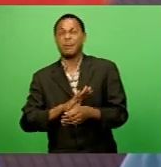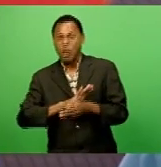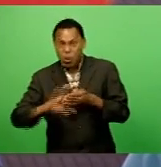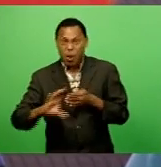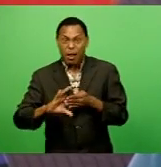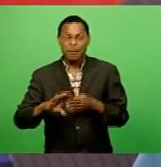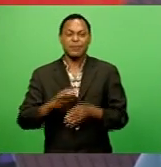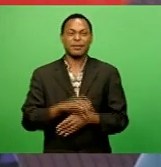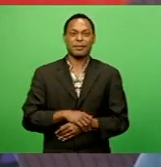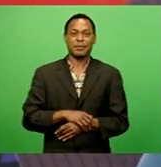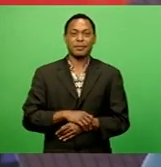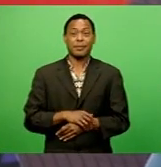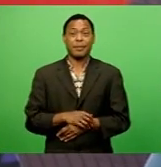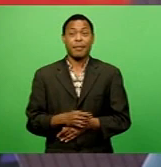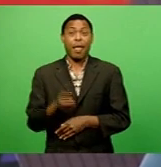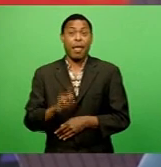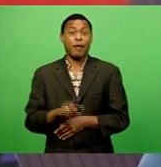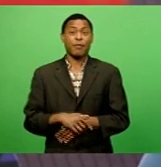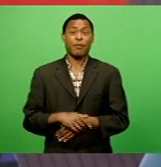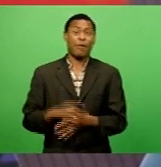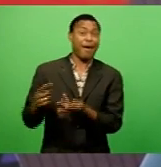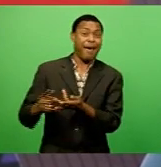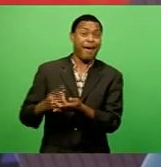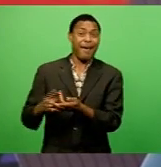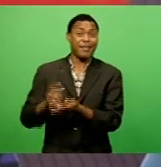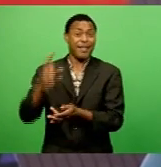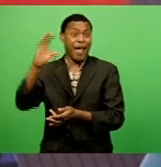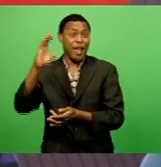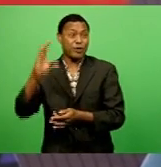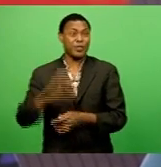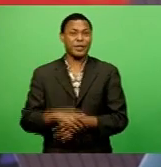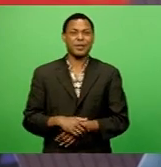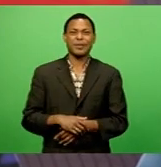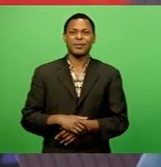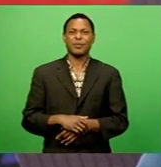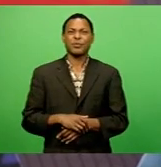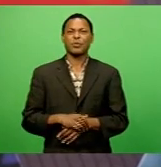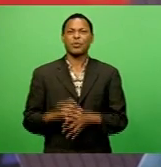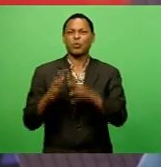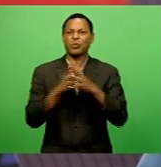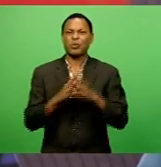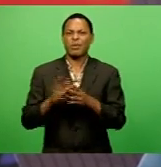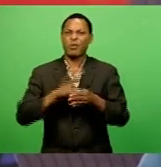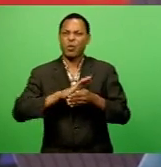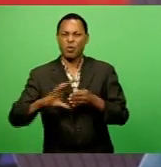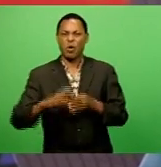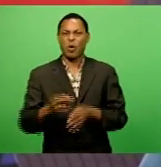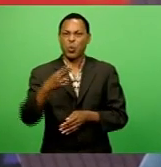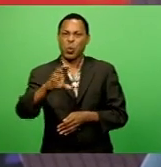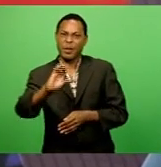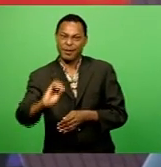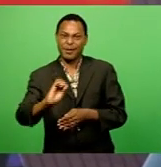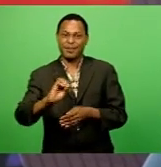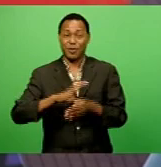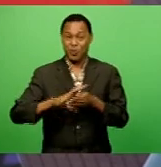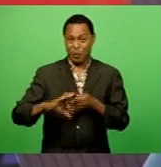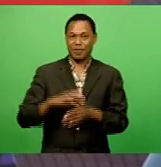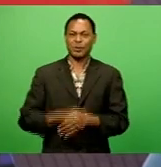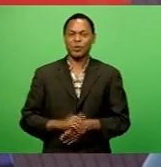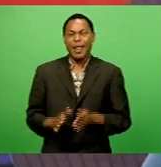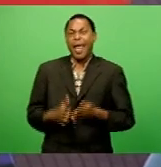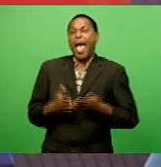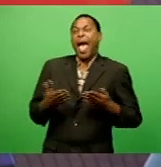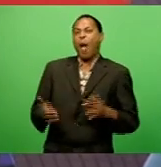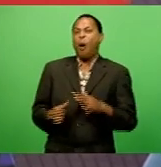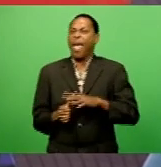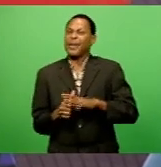be $10, and for overseas viewers, it will be USD $20. Details on how to access